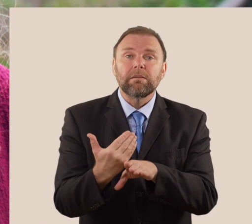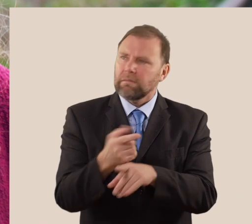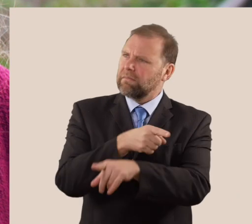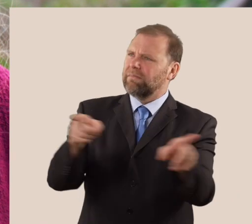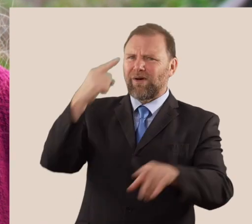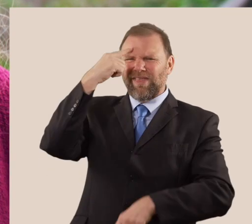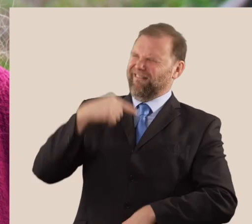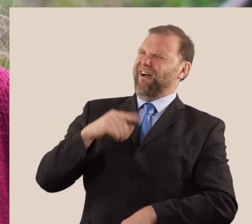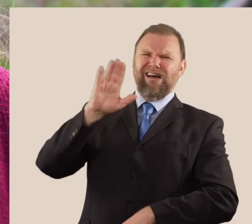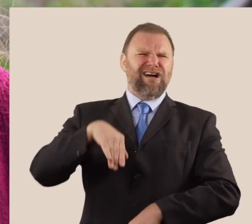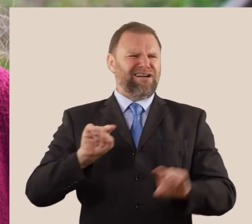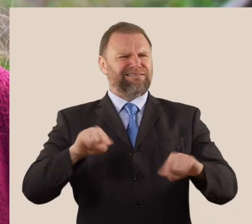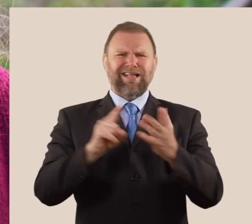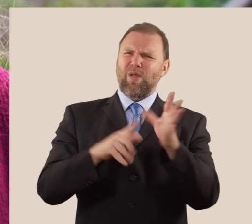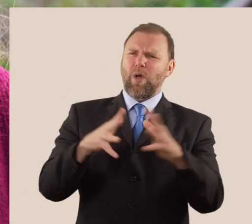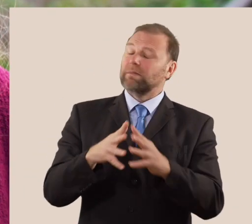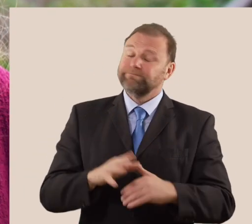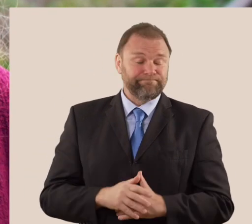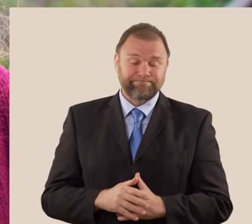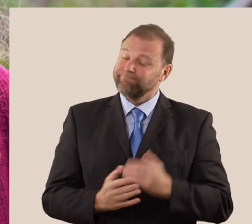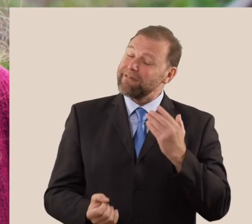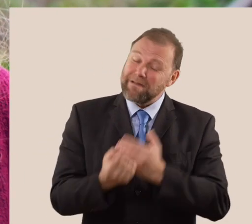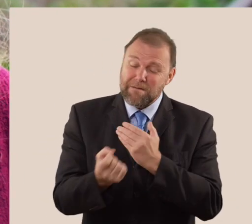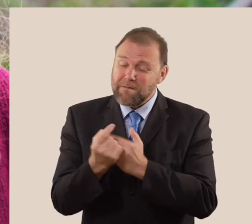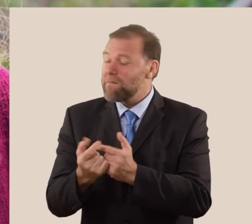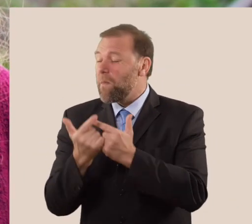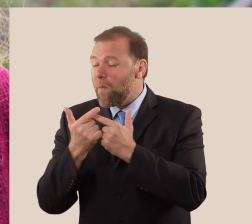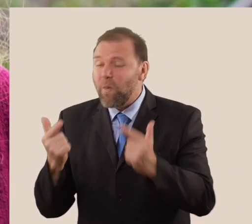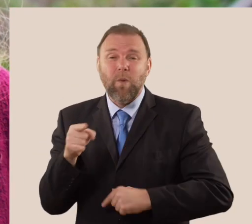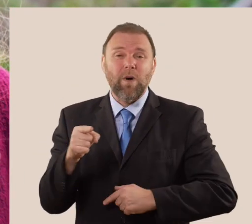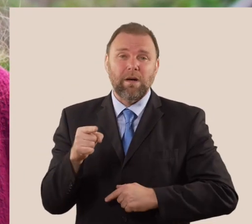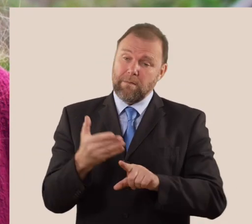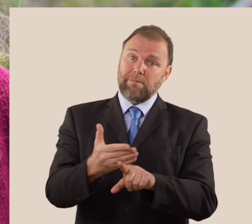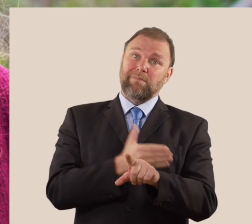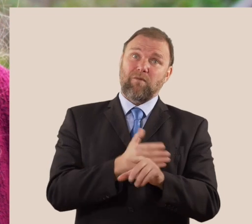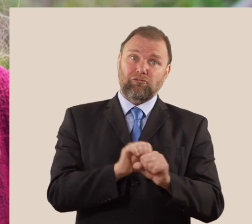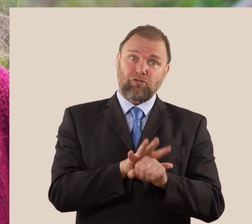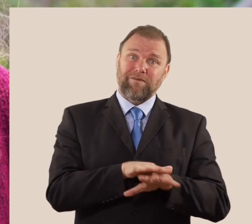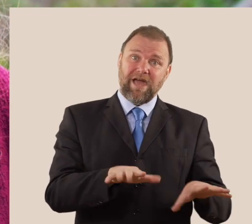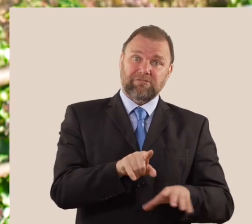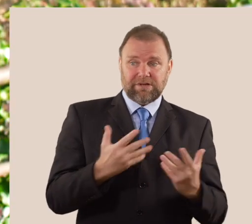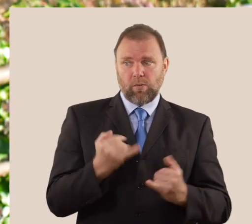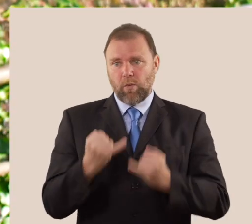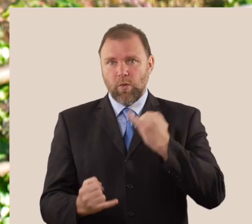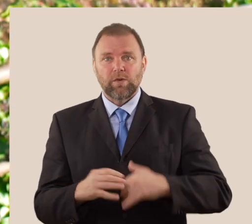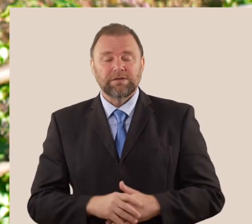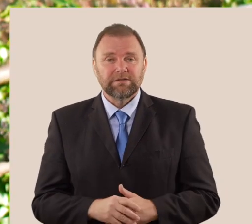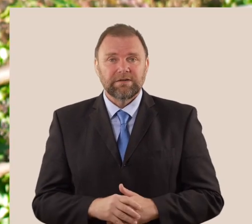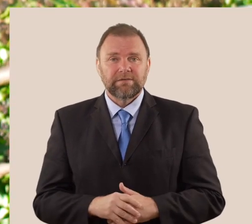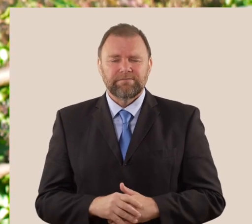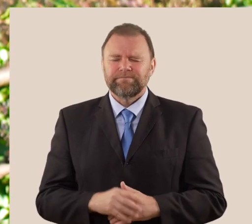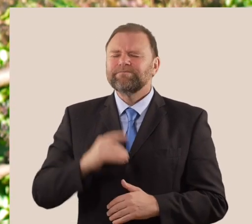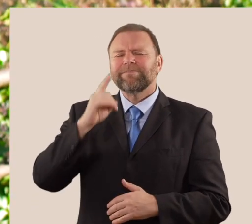that's illegal, but it happens to 54,000 women every year, and that's before coronavirus and the issues that have come up for parents